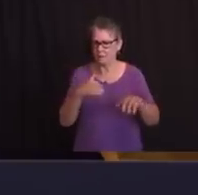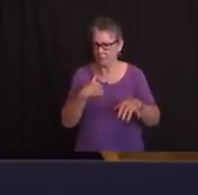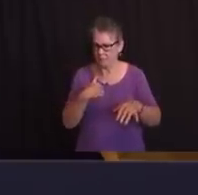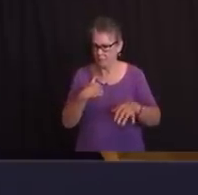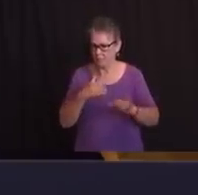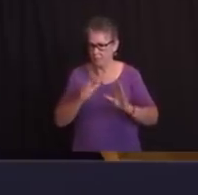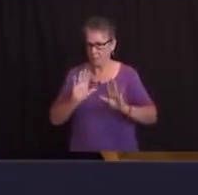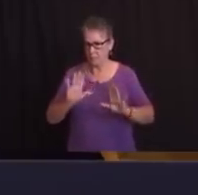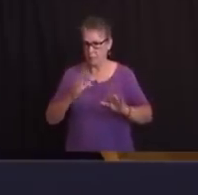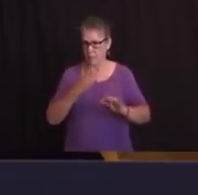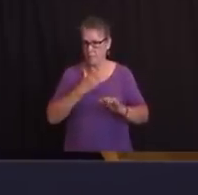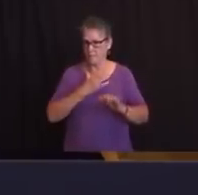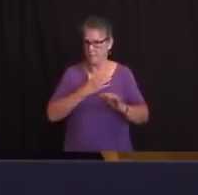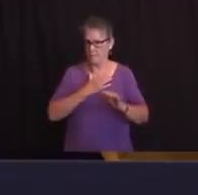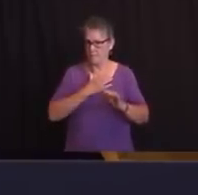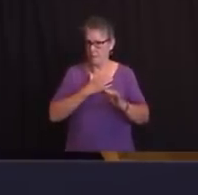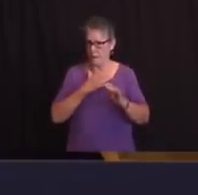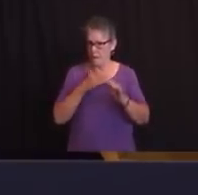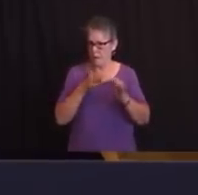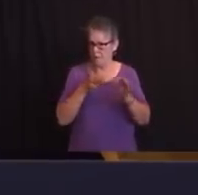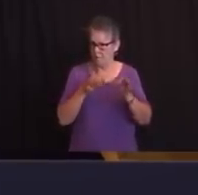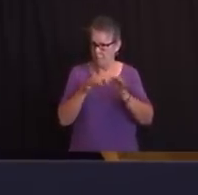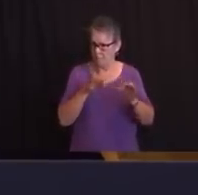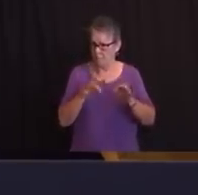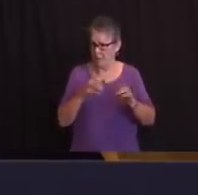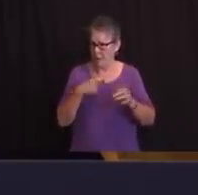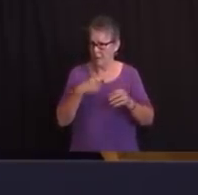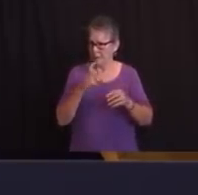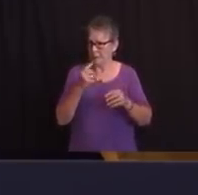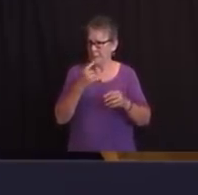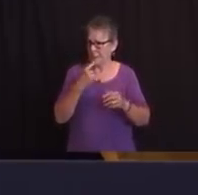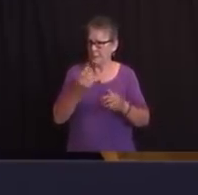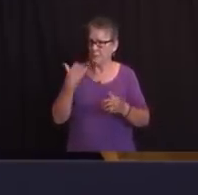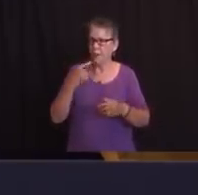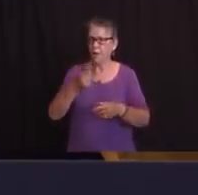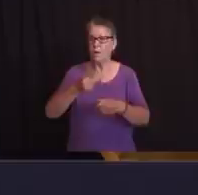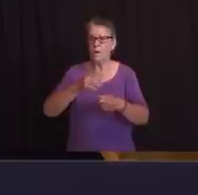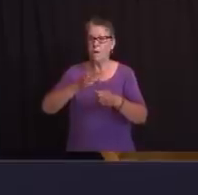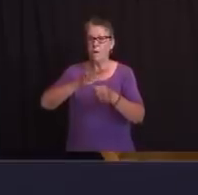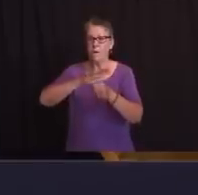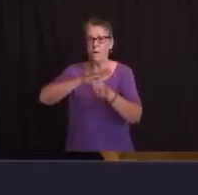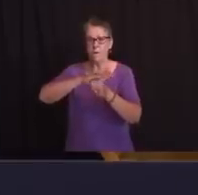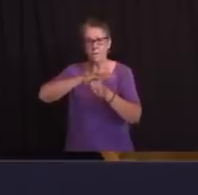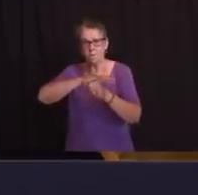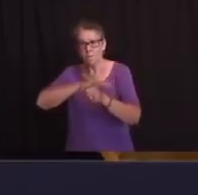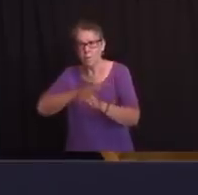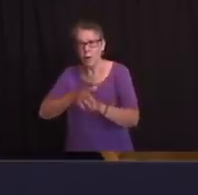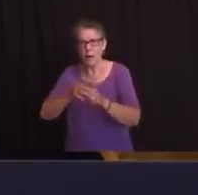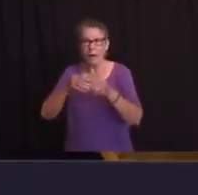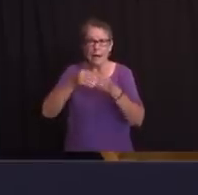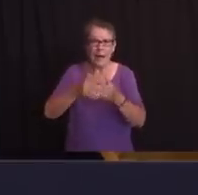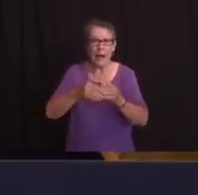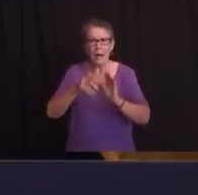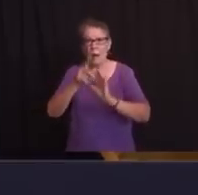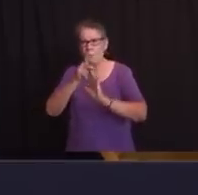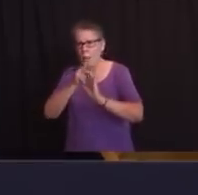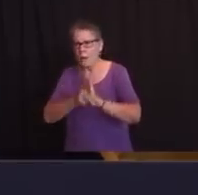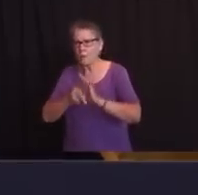that the full program needed to be fleshed out, up and running by September 7th, and your first couple of